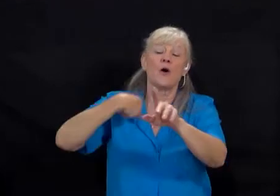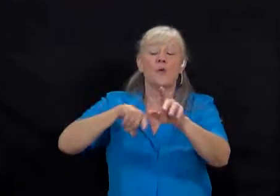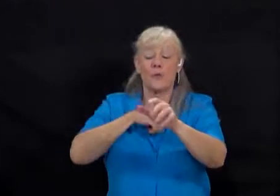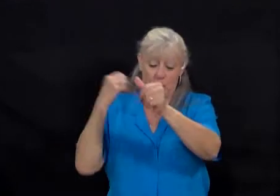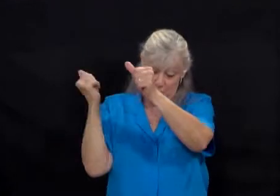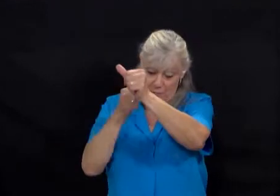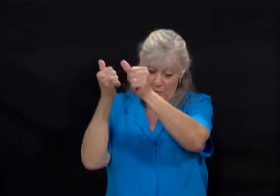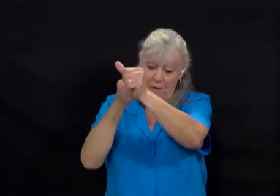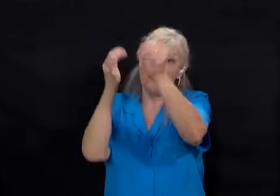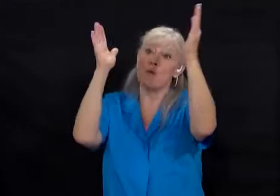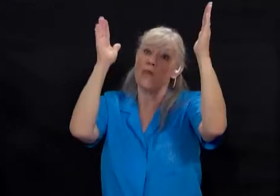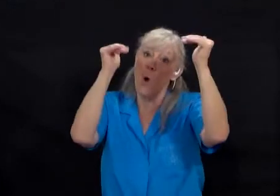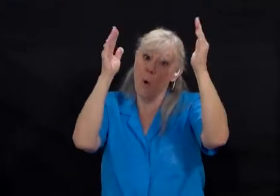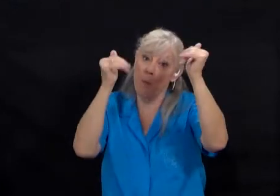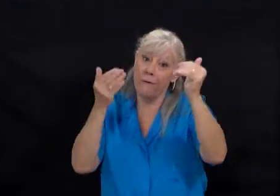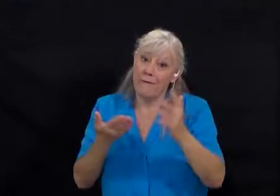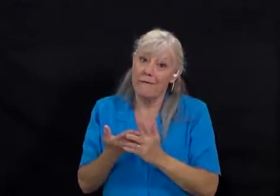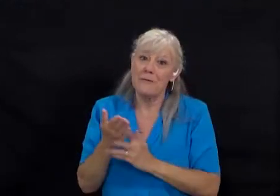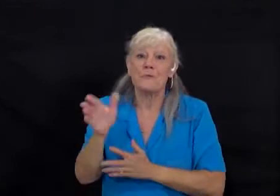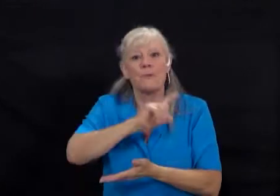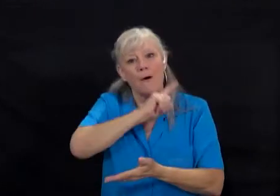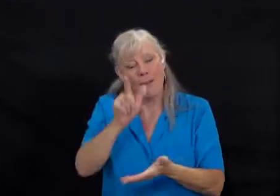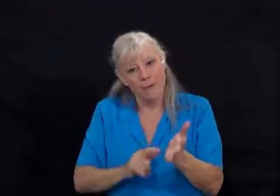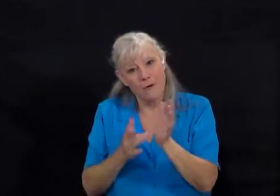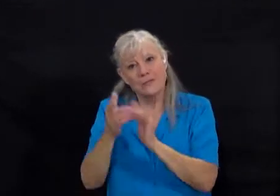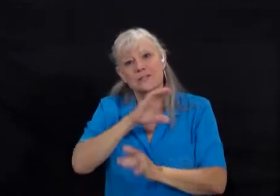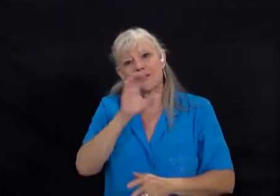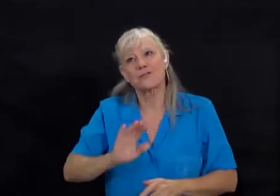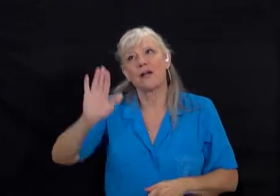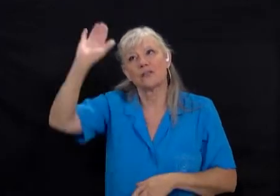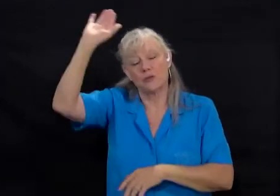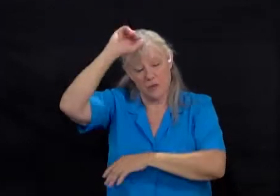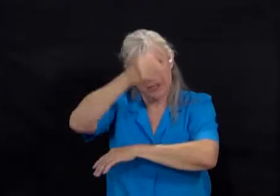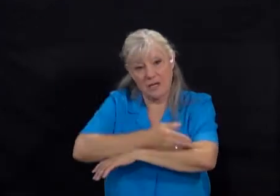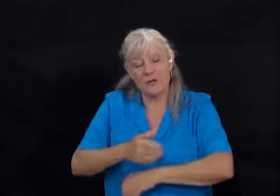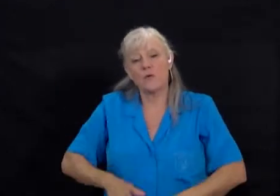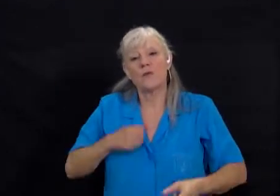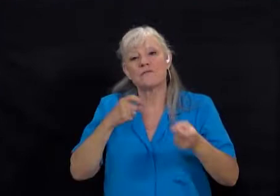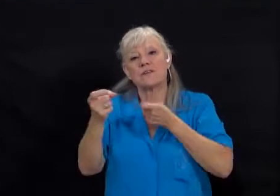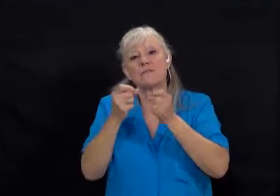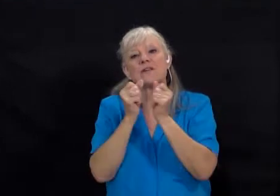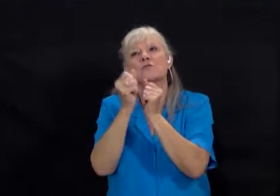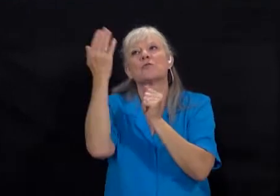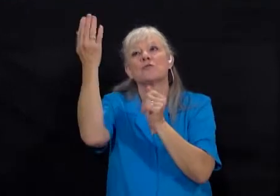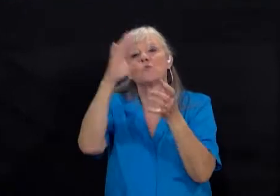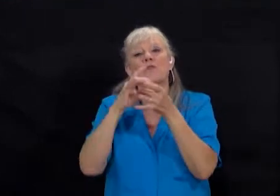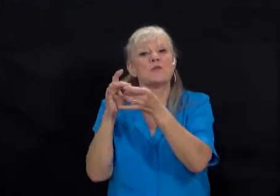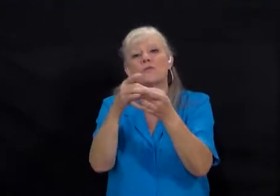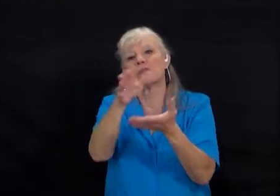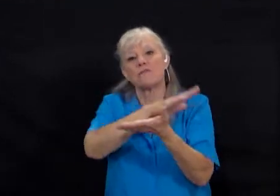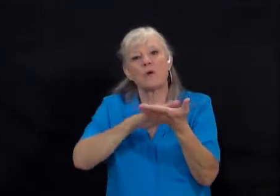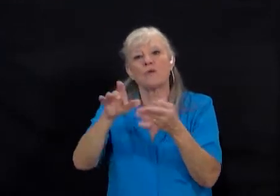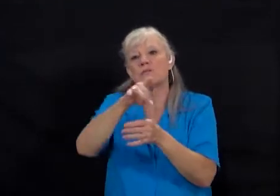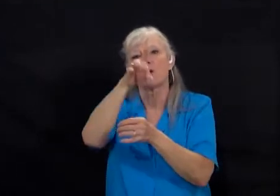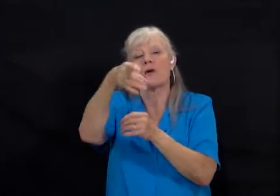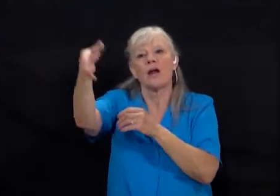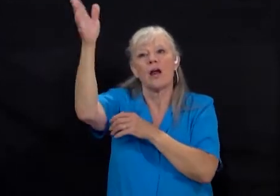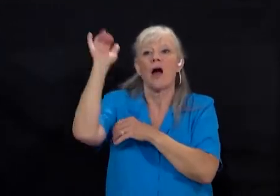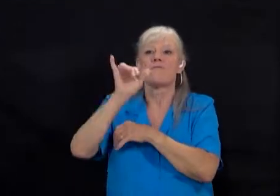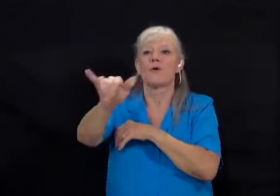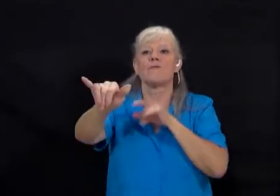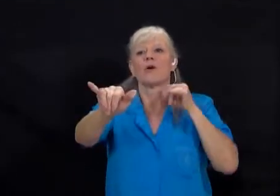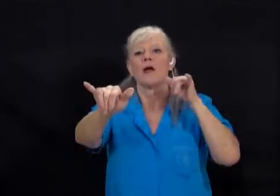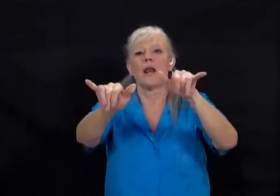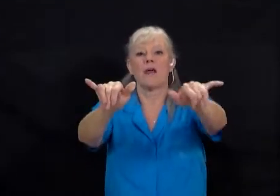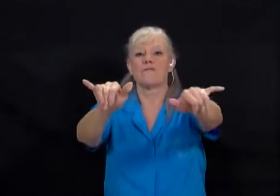hope. Through our Lord Jesus Christ, your Son, who lives and reigns with you in the unity of the Holy Spirit, one God, forever